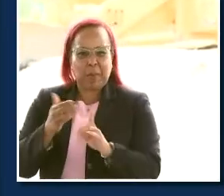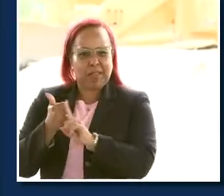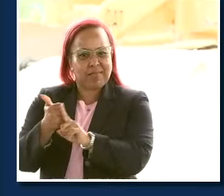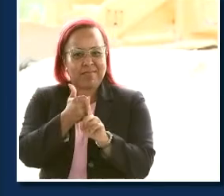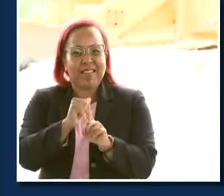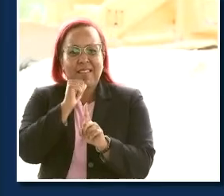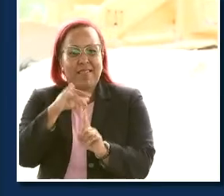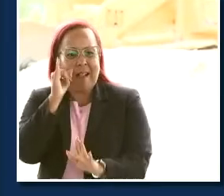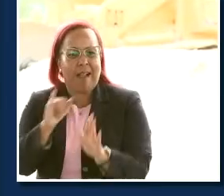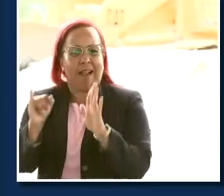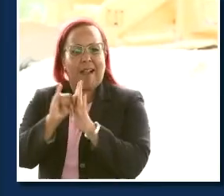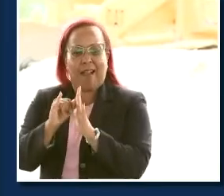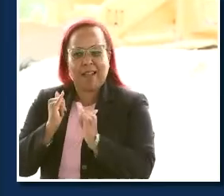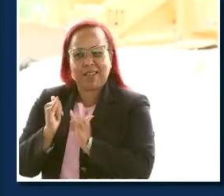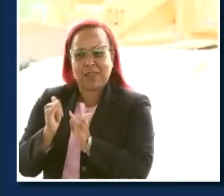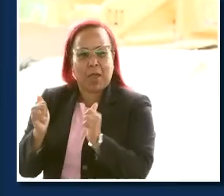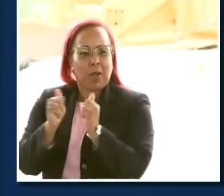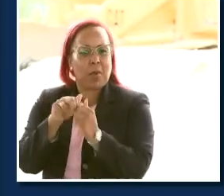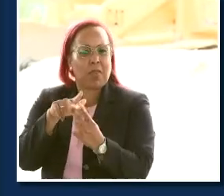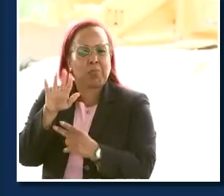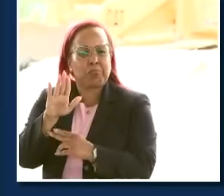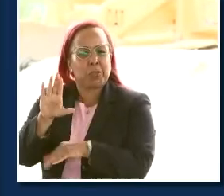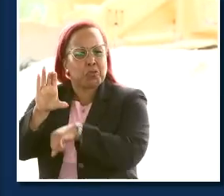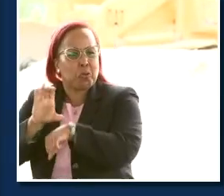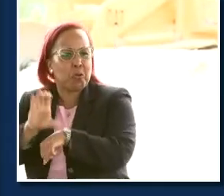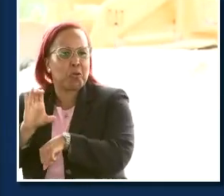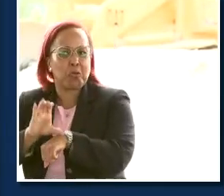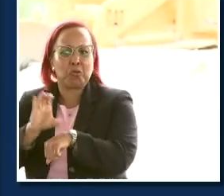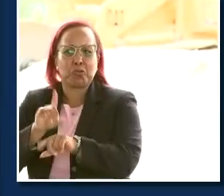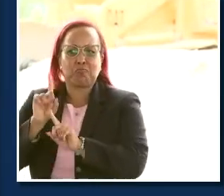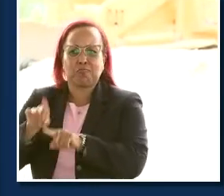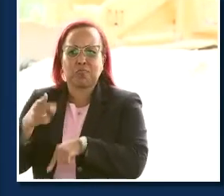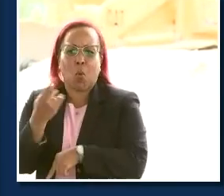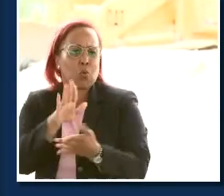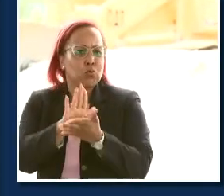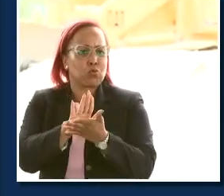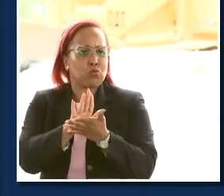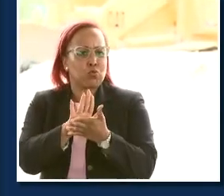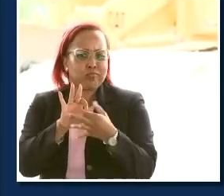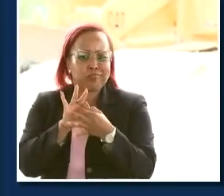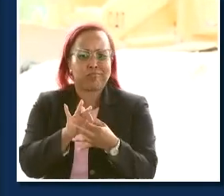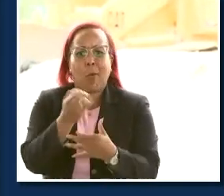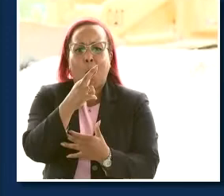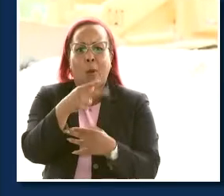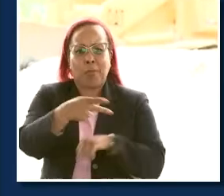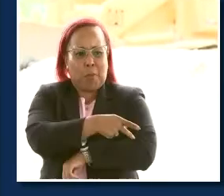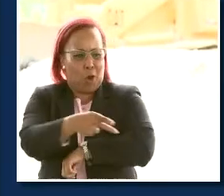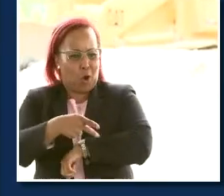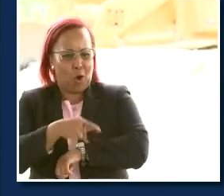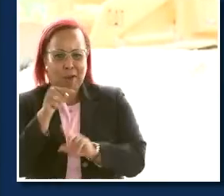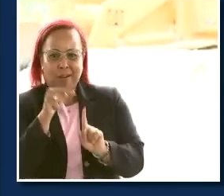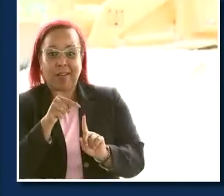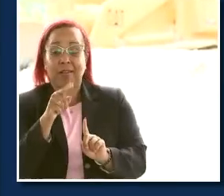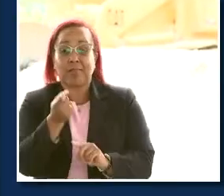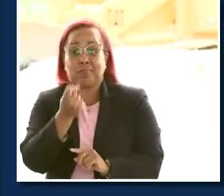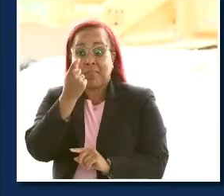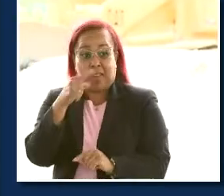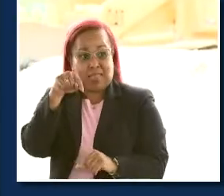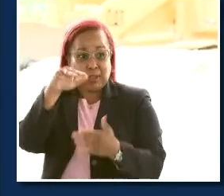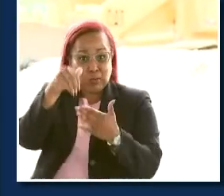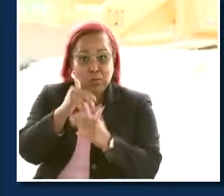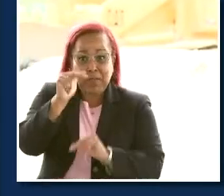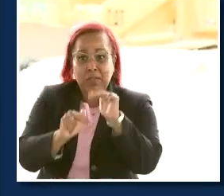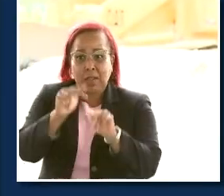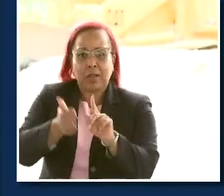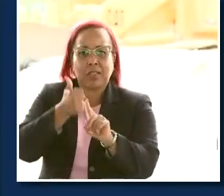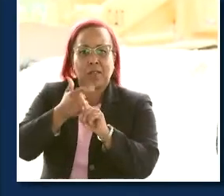Chicagoan doesn't identify with either their church and parish or their school or their park? The fact that this new facility